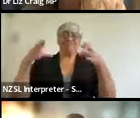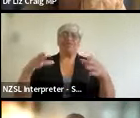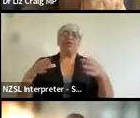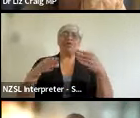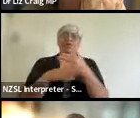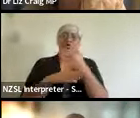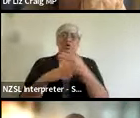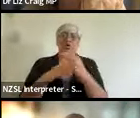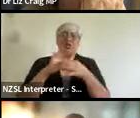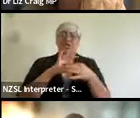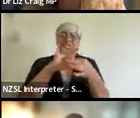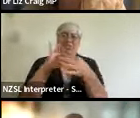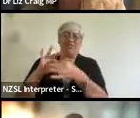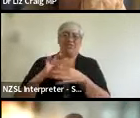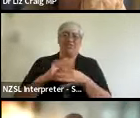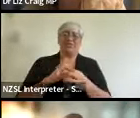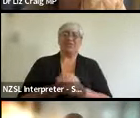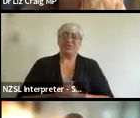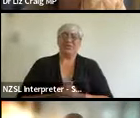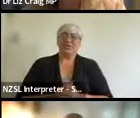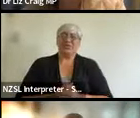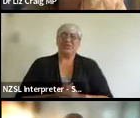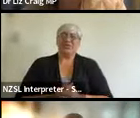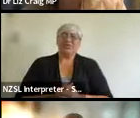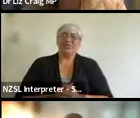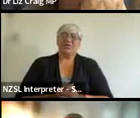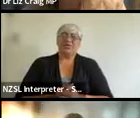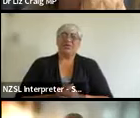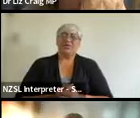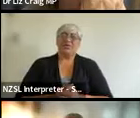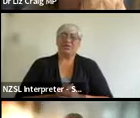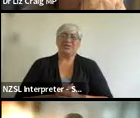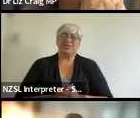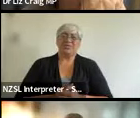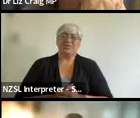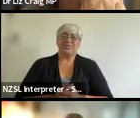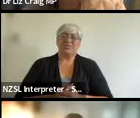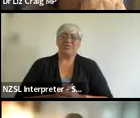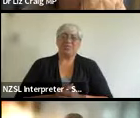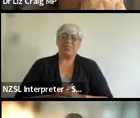the system to be made